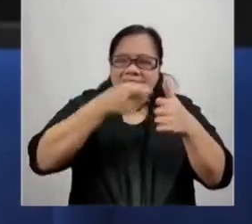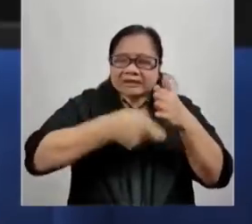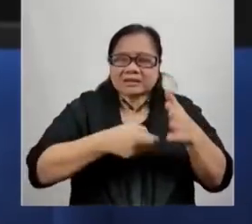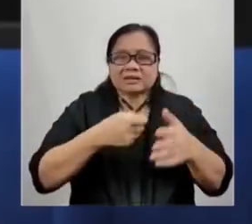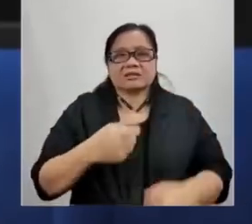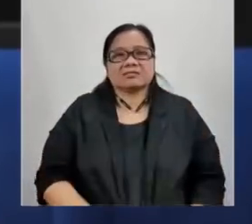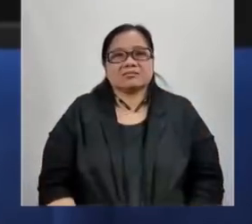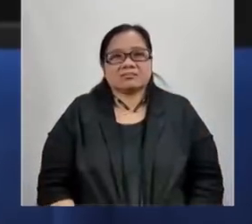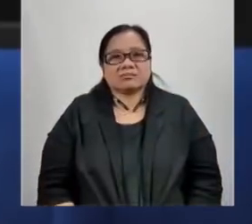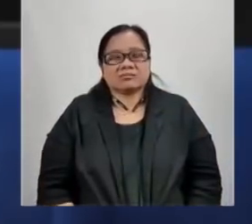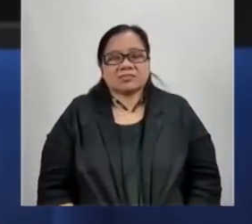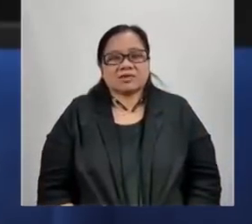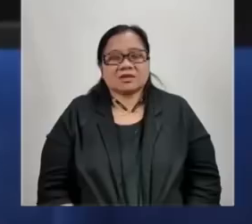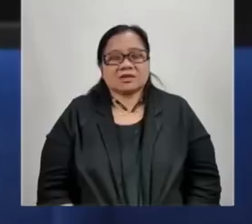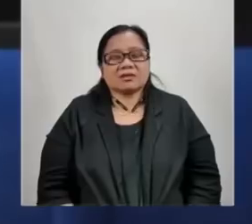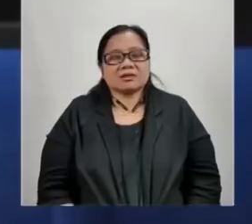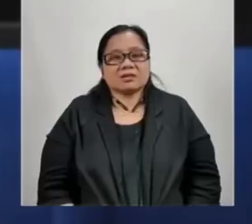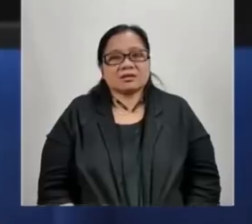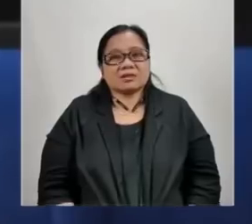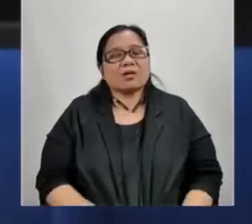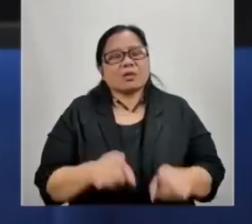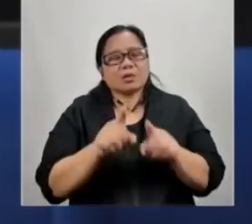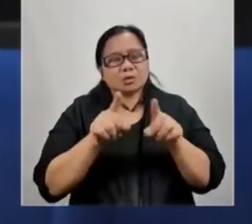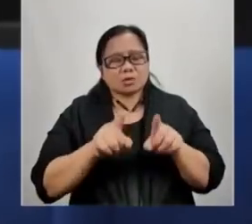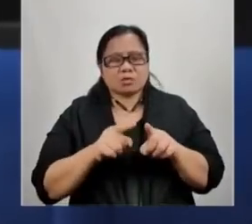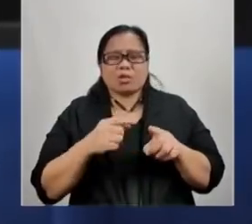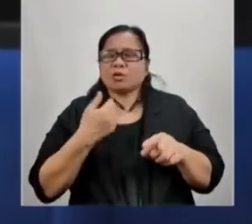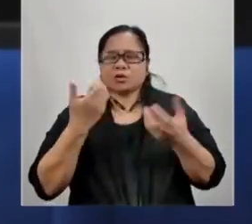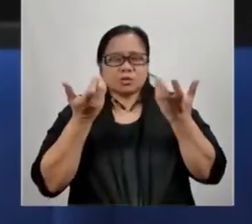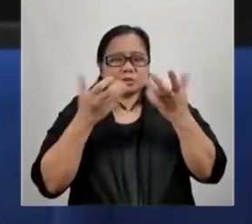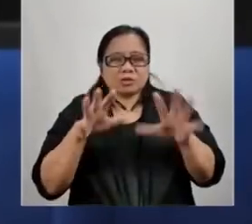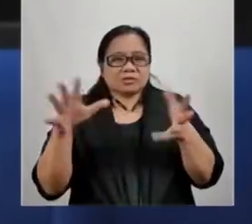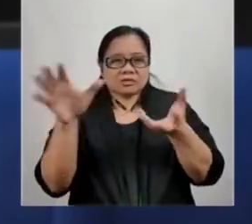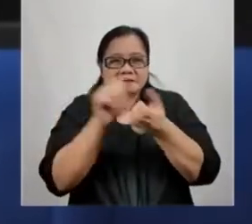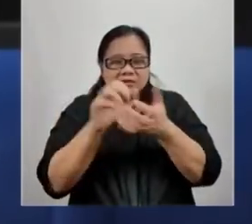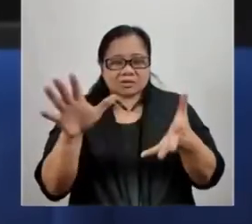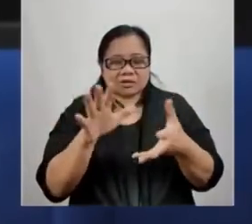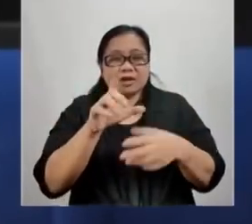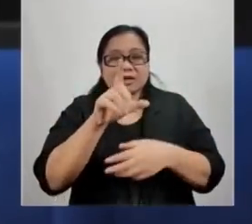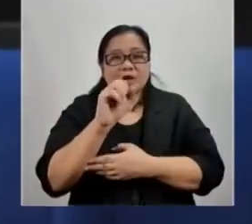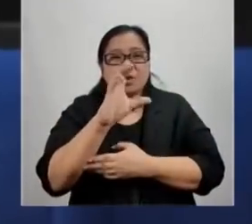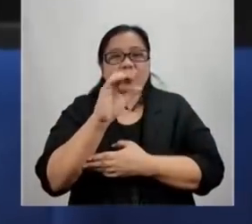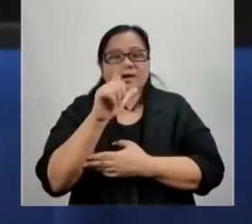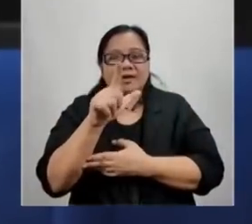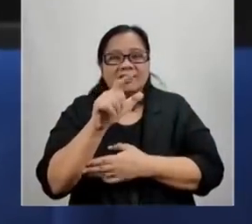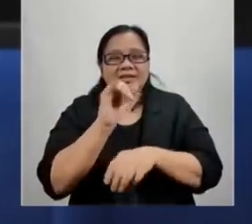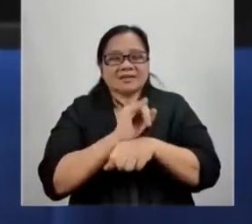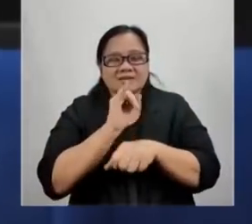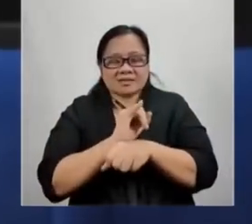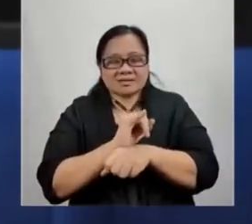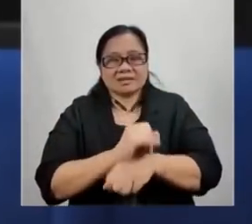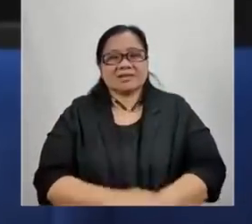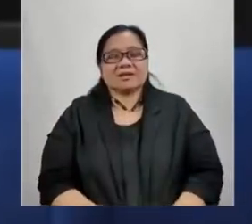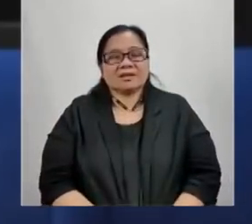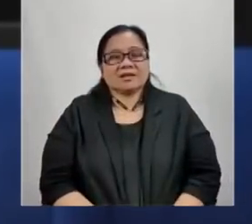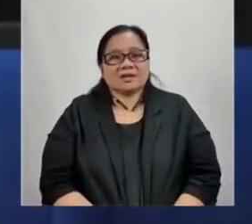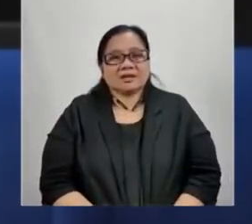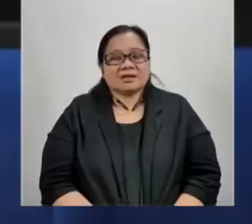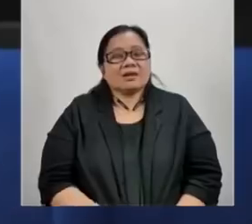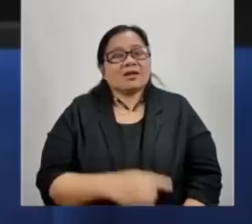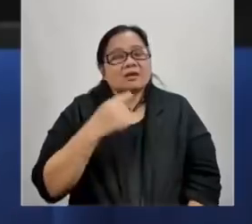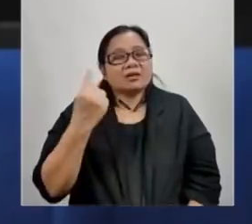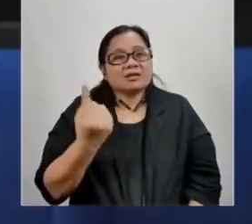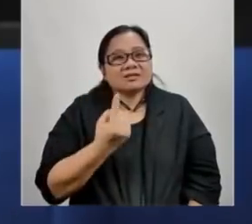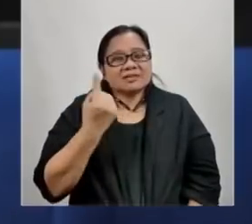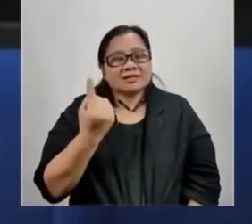the local industry. As such, the only response to the query on whether or not